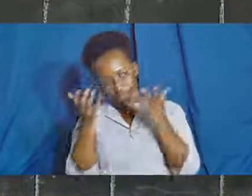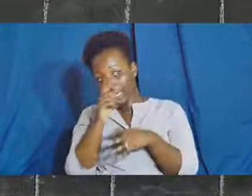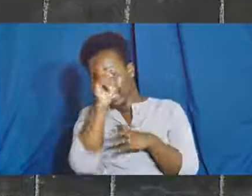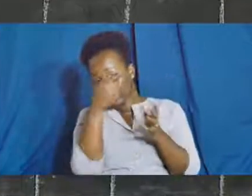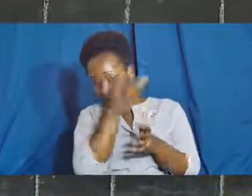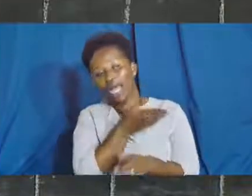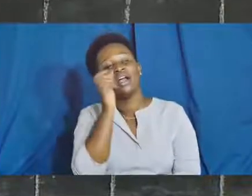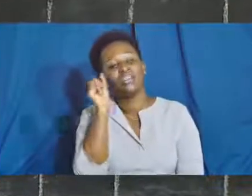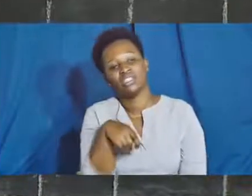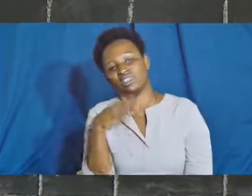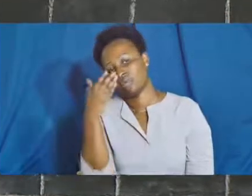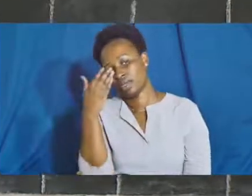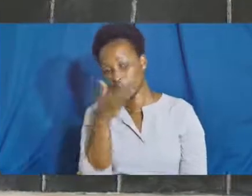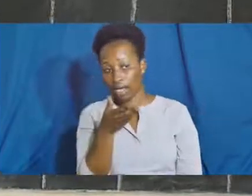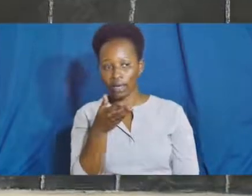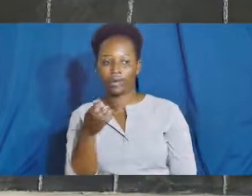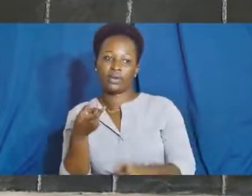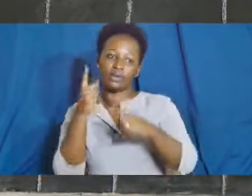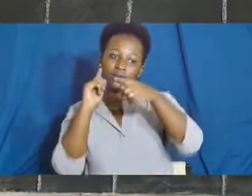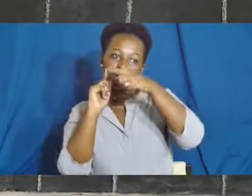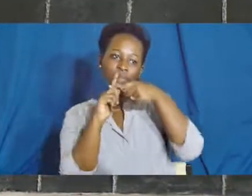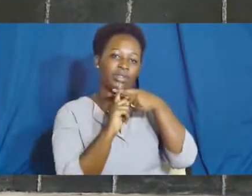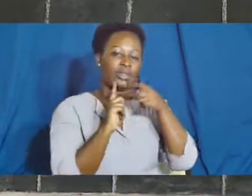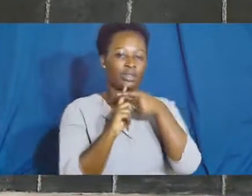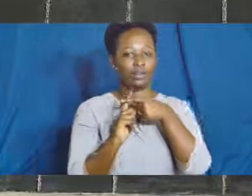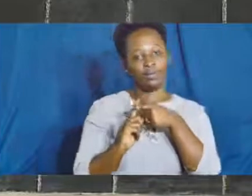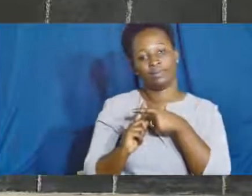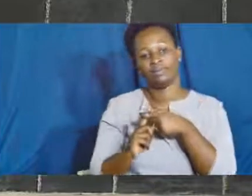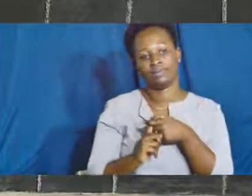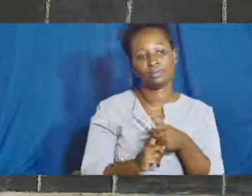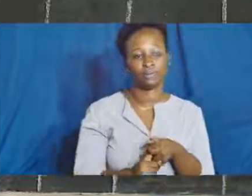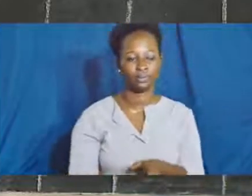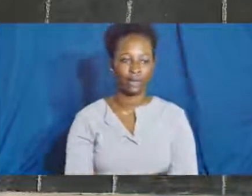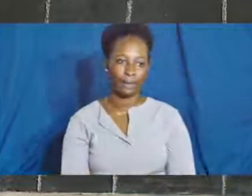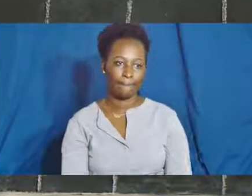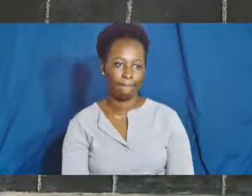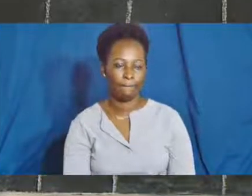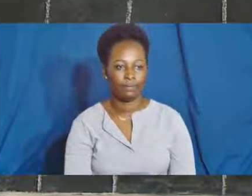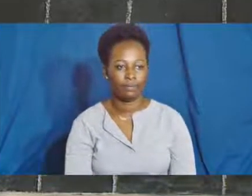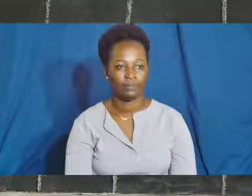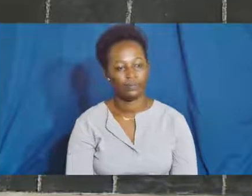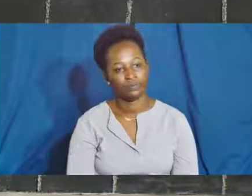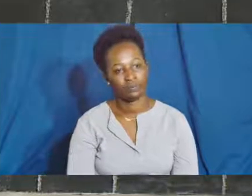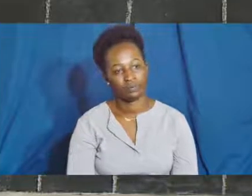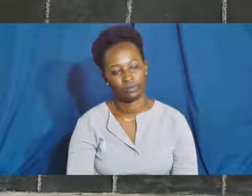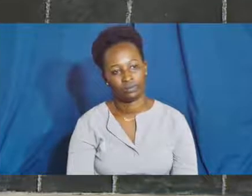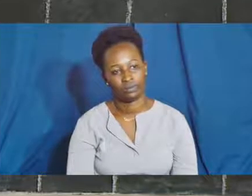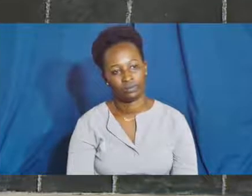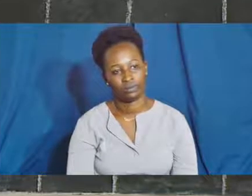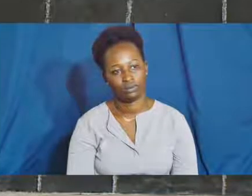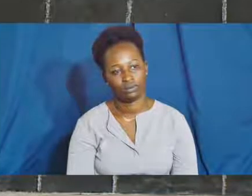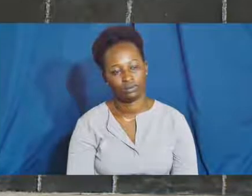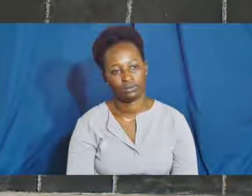there? Yes, they are there. So you add them. Add carriage on purchases. This is a